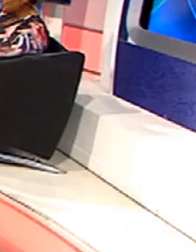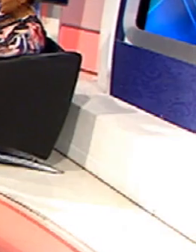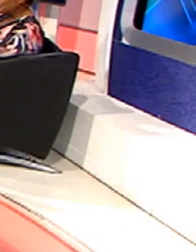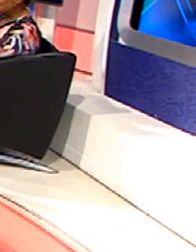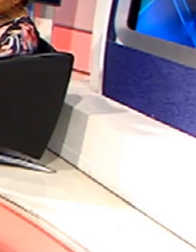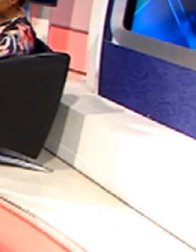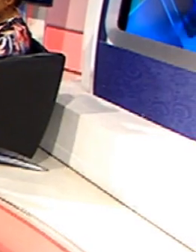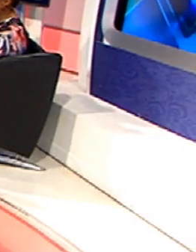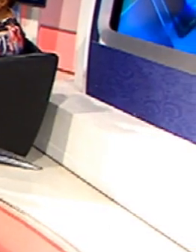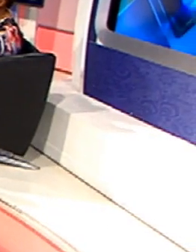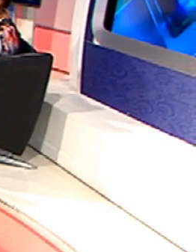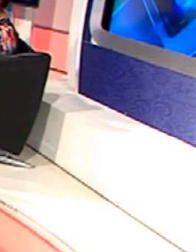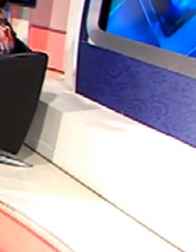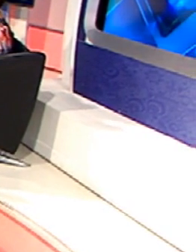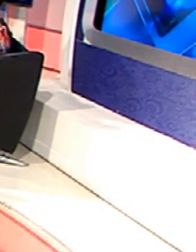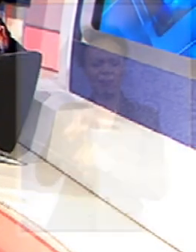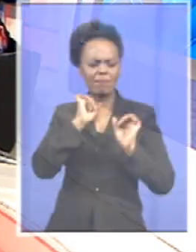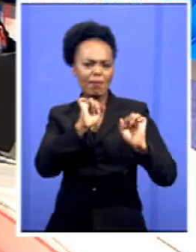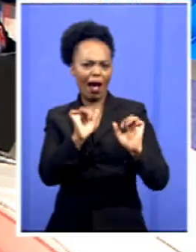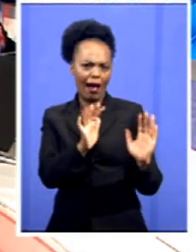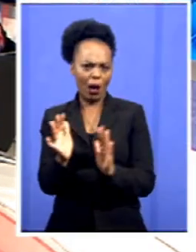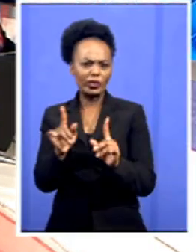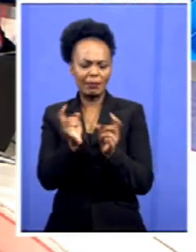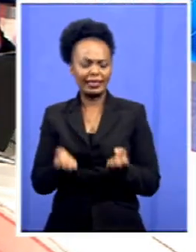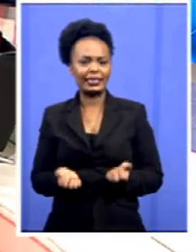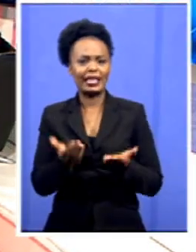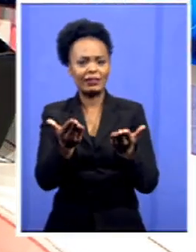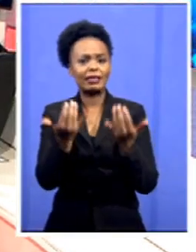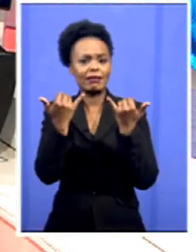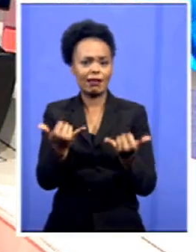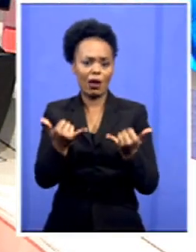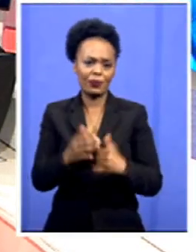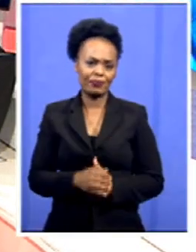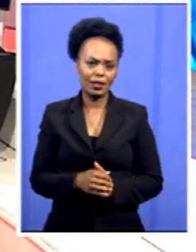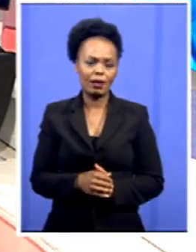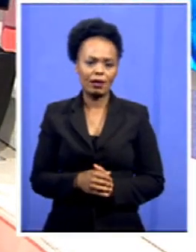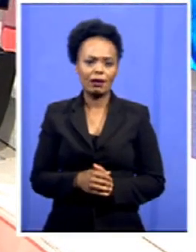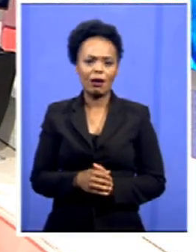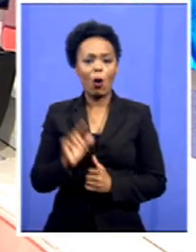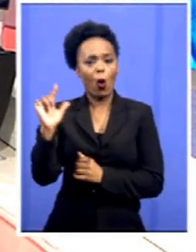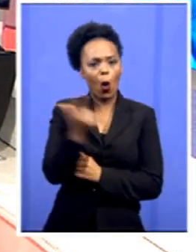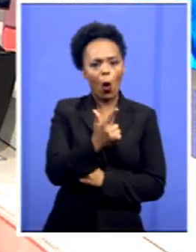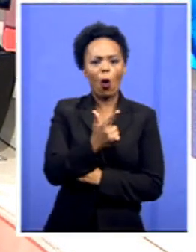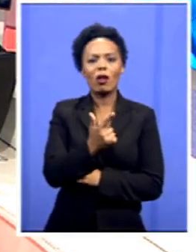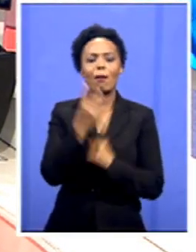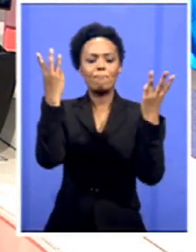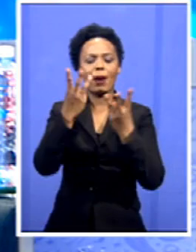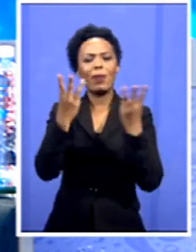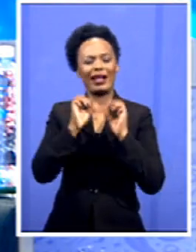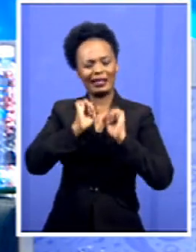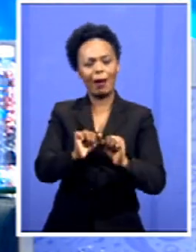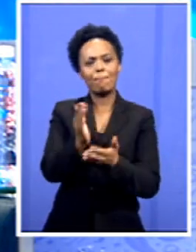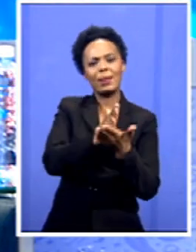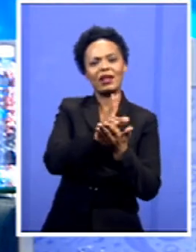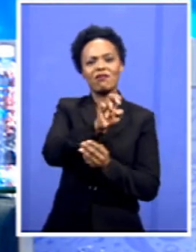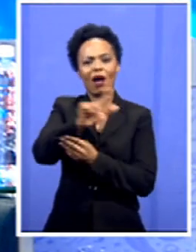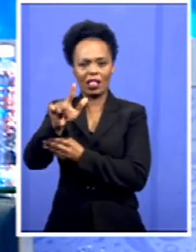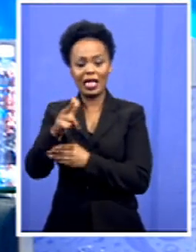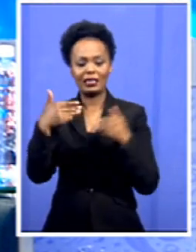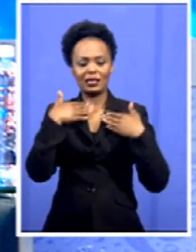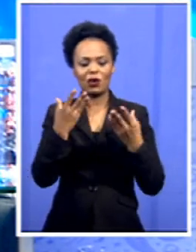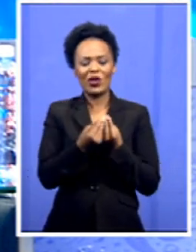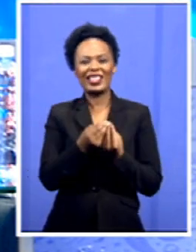how you would rate your municipality and the services that you deliver to all of the residents of Midva. Let me